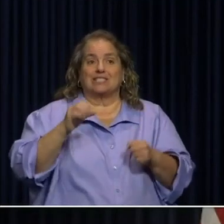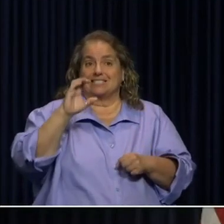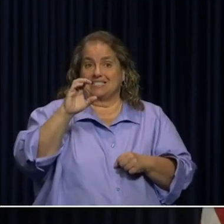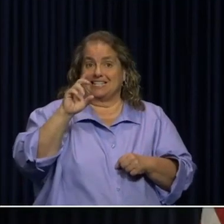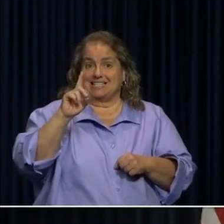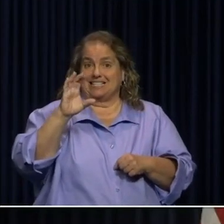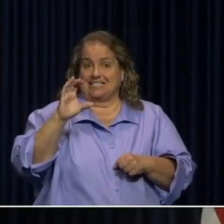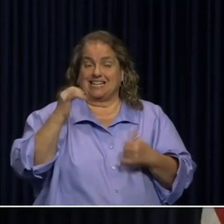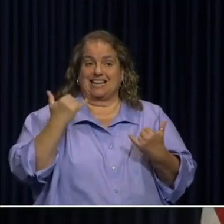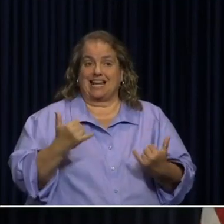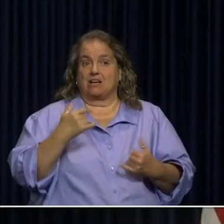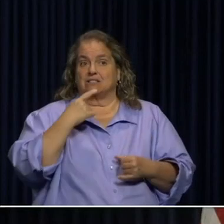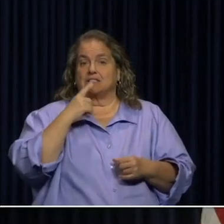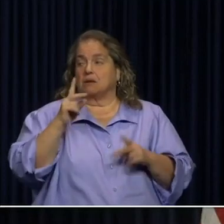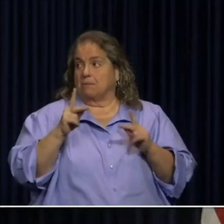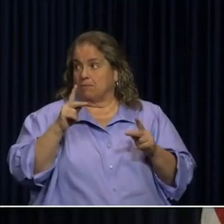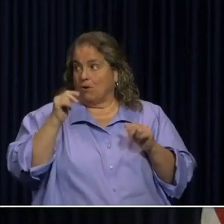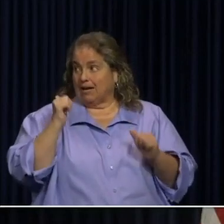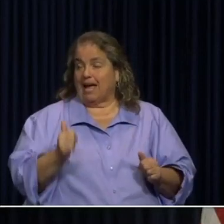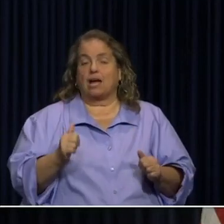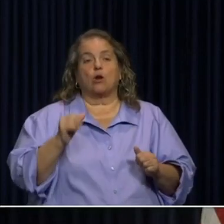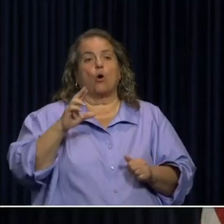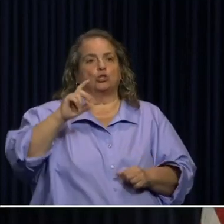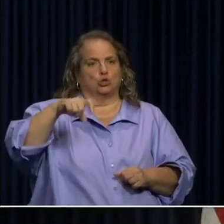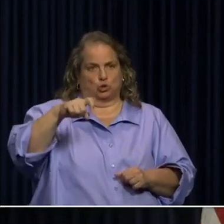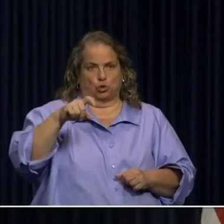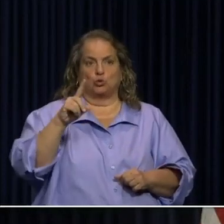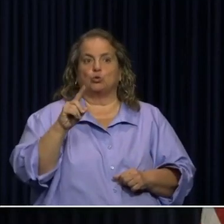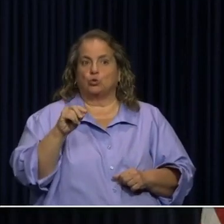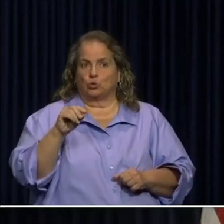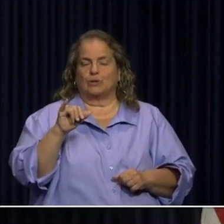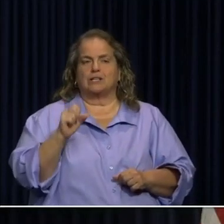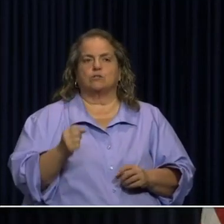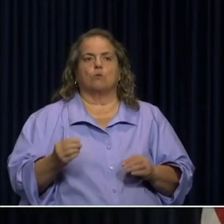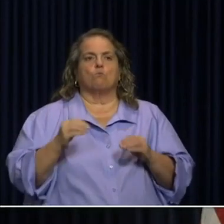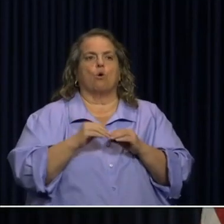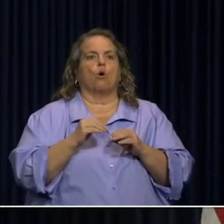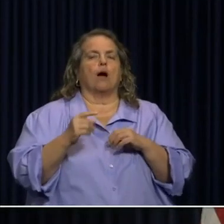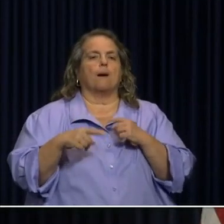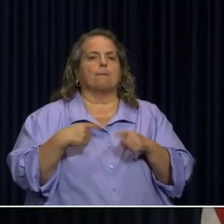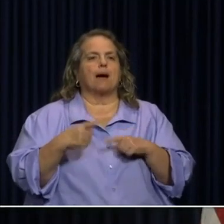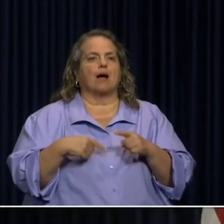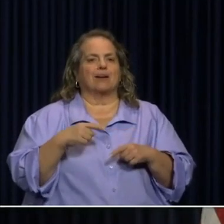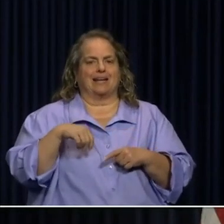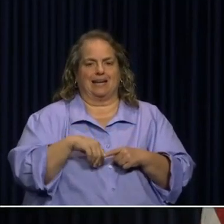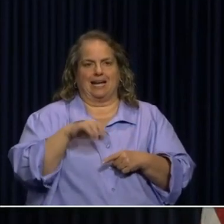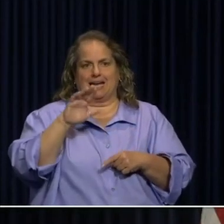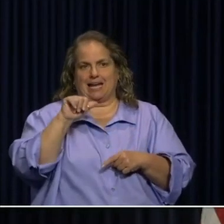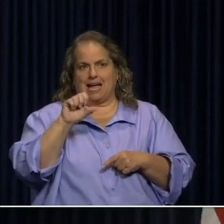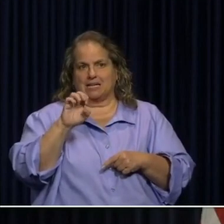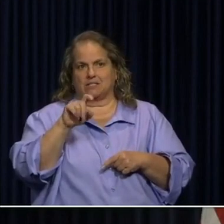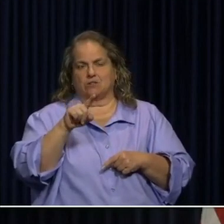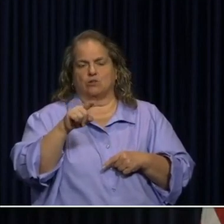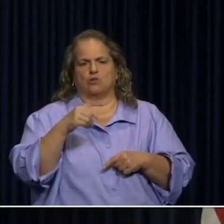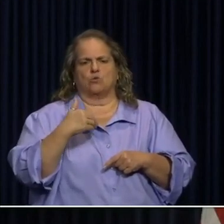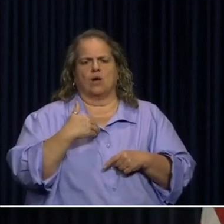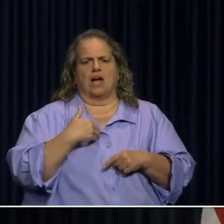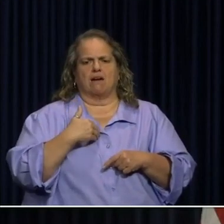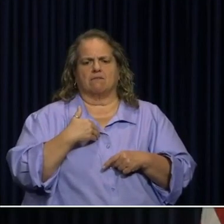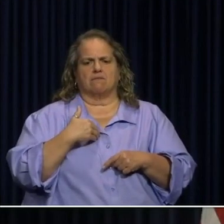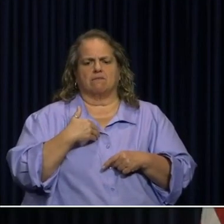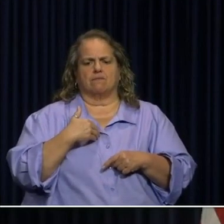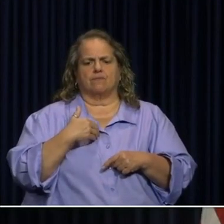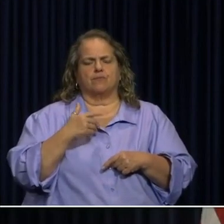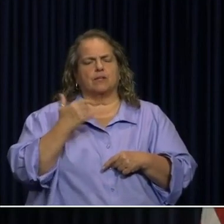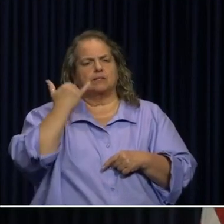says that people can or should do, is more about in case you are asymptomatic, not spreading